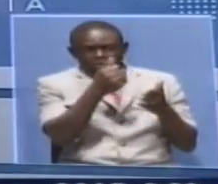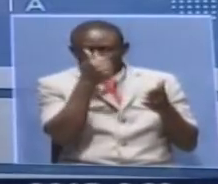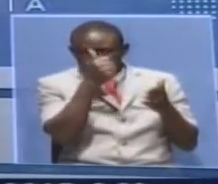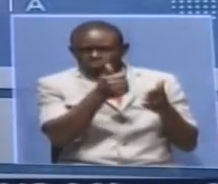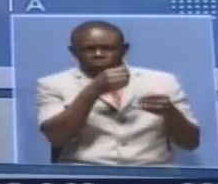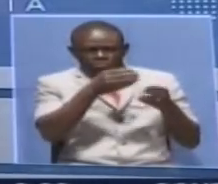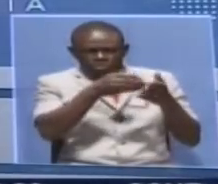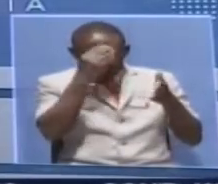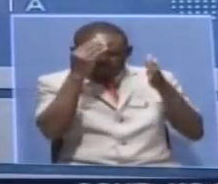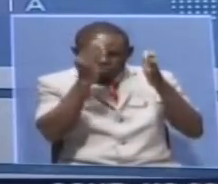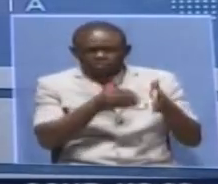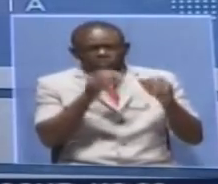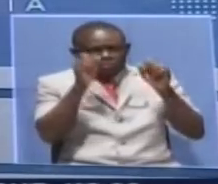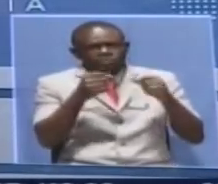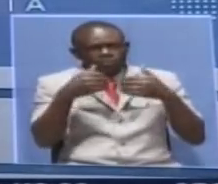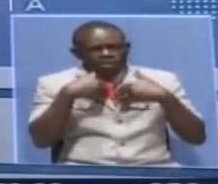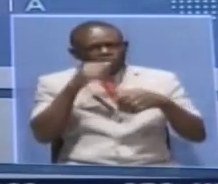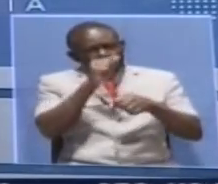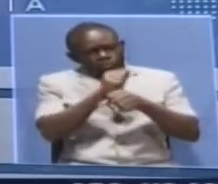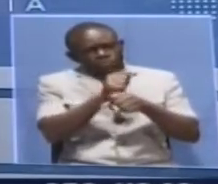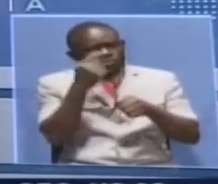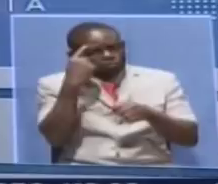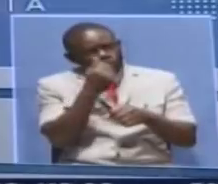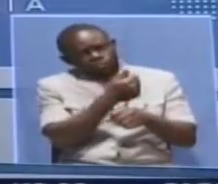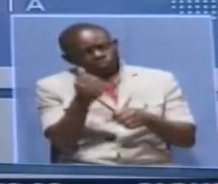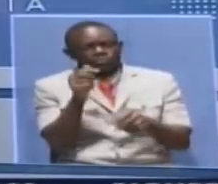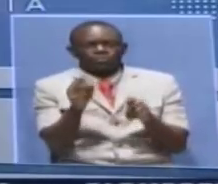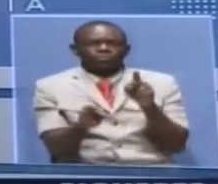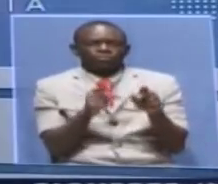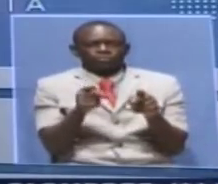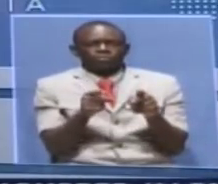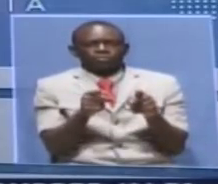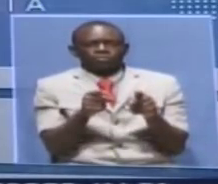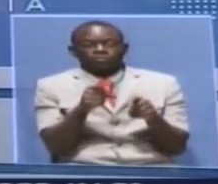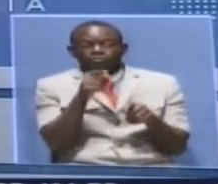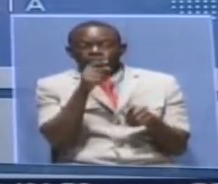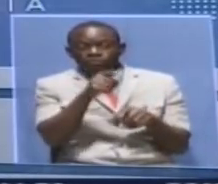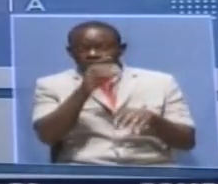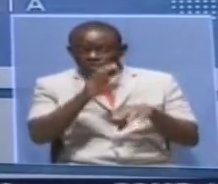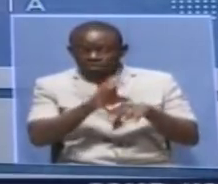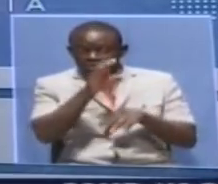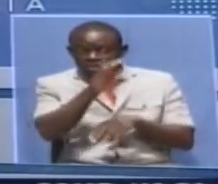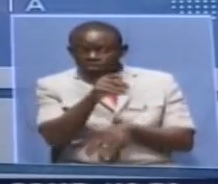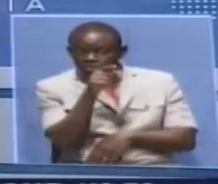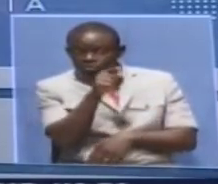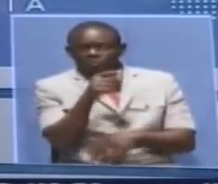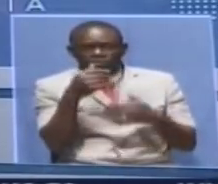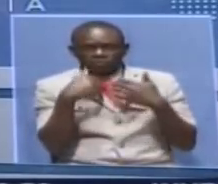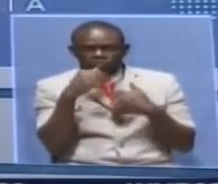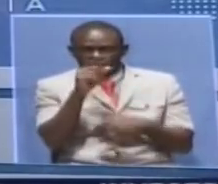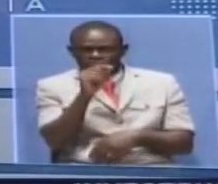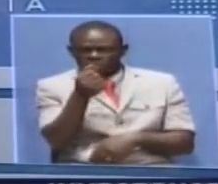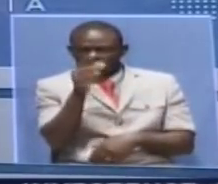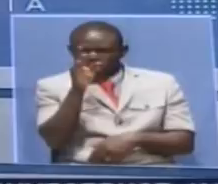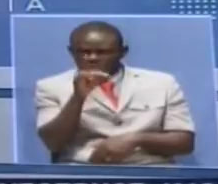others. He was speaking during the 2018 Teachers Education Performing and Visual Arts Festival in